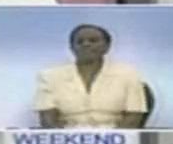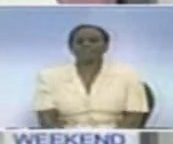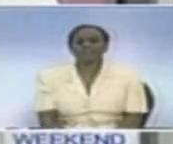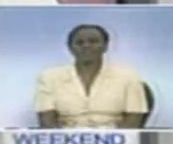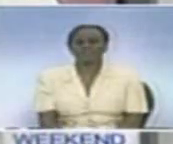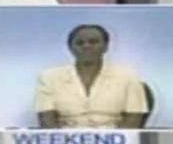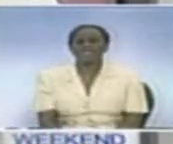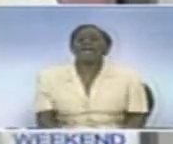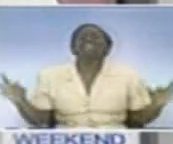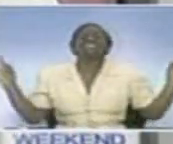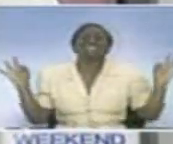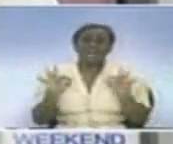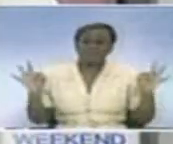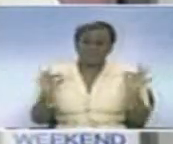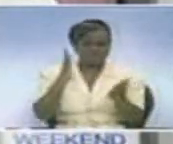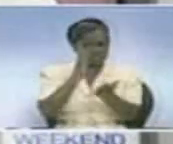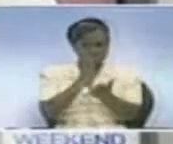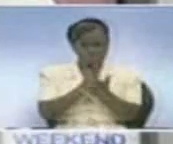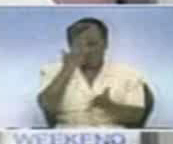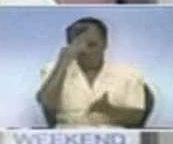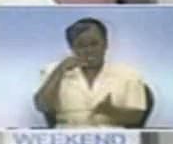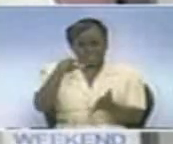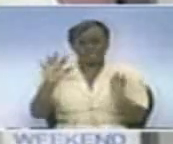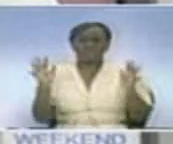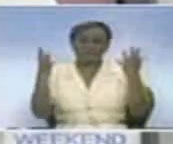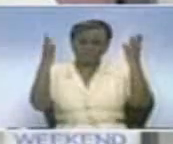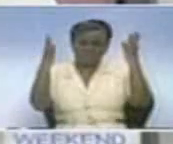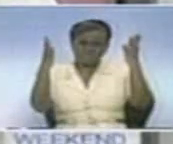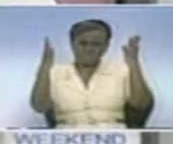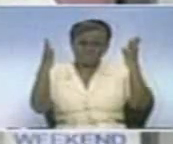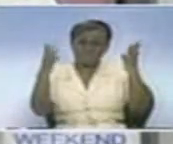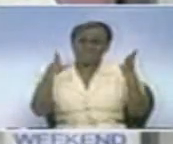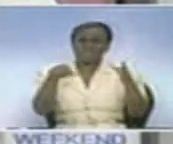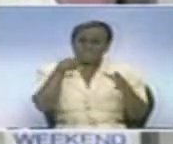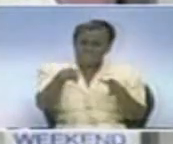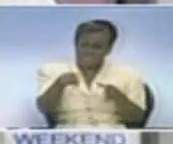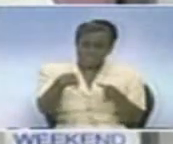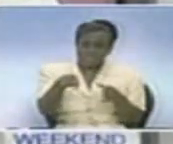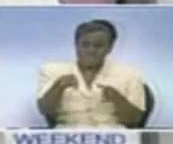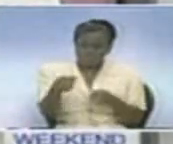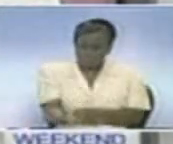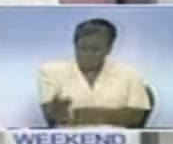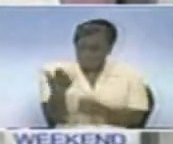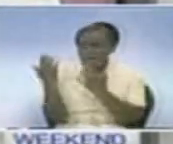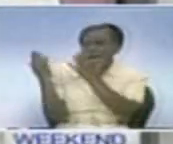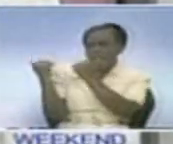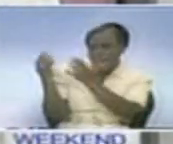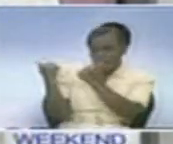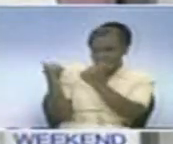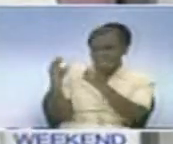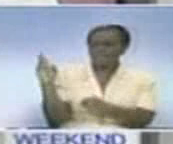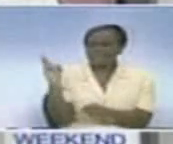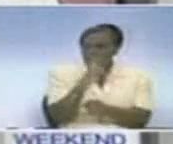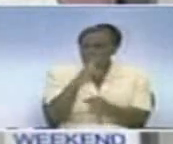would be very surprised, because that is an appreciation that there is this intending attack, is threatening